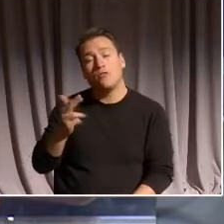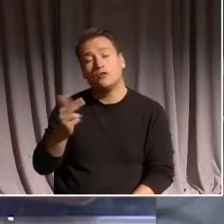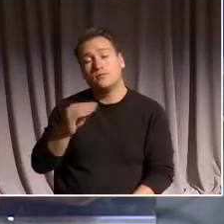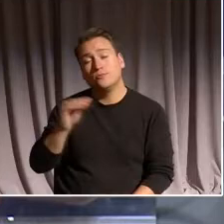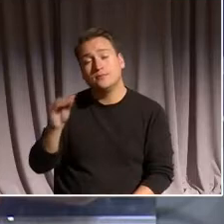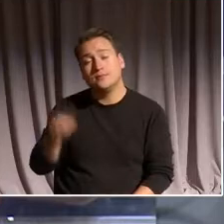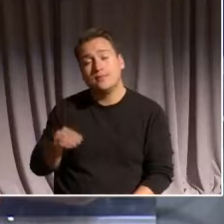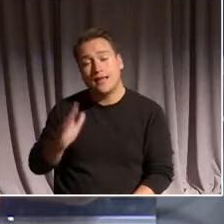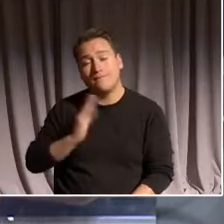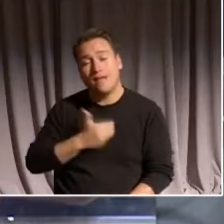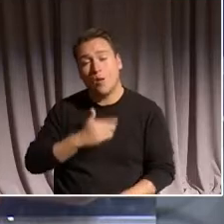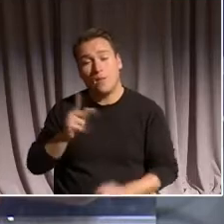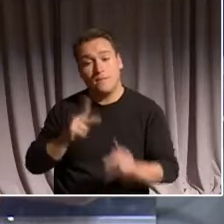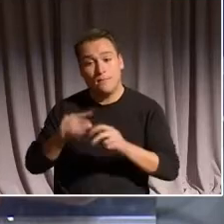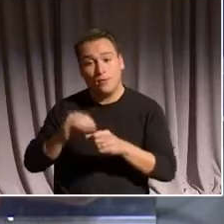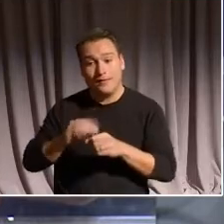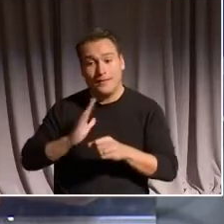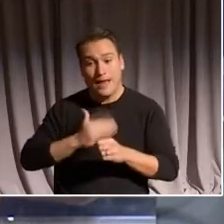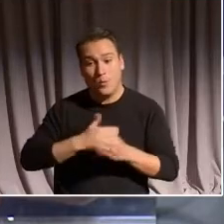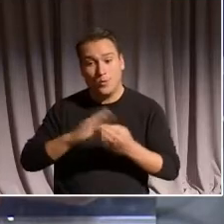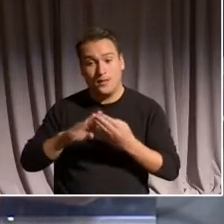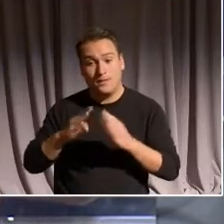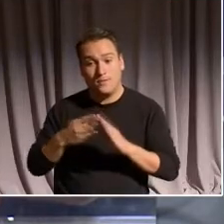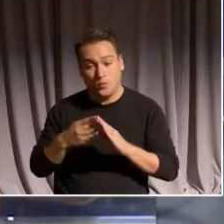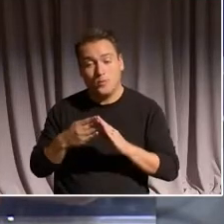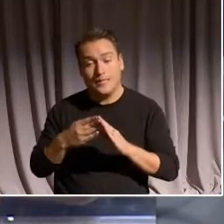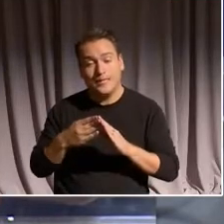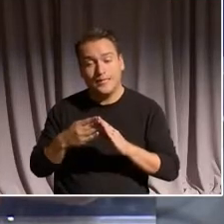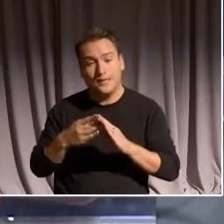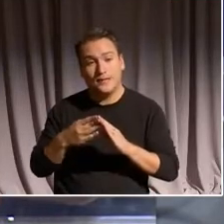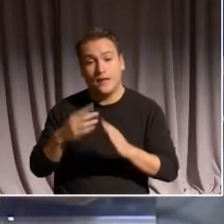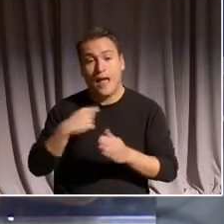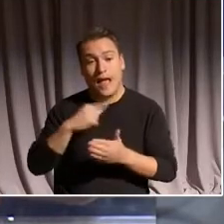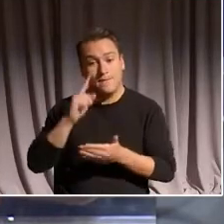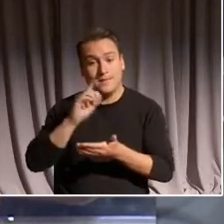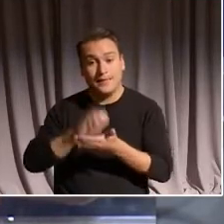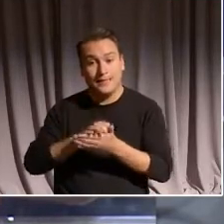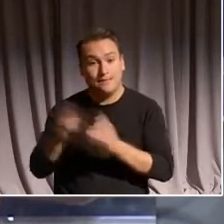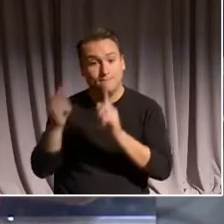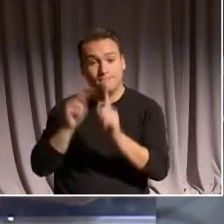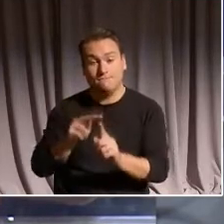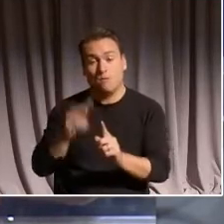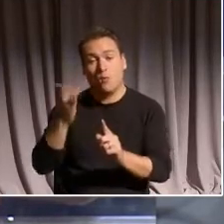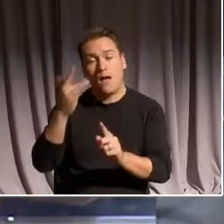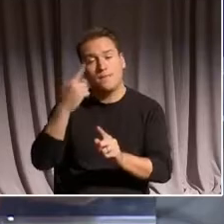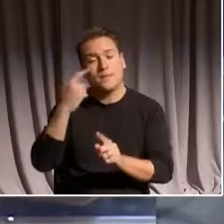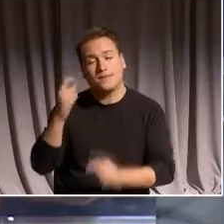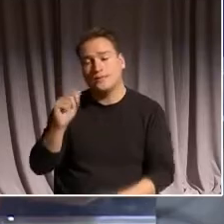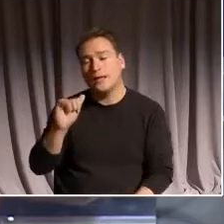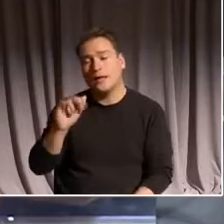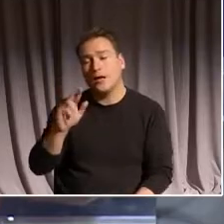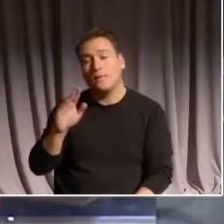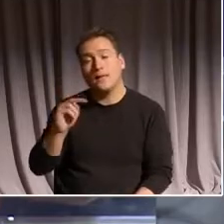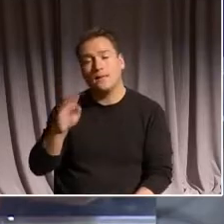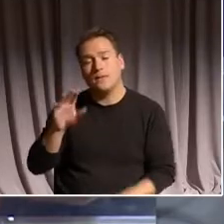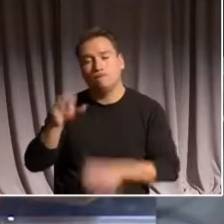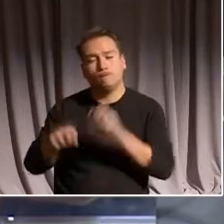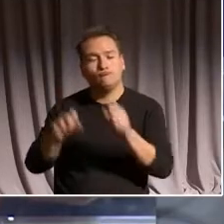our population in our community, I believe, because Airbnbs bought up all